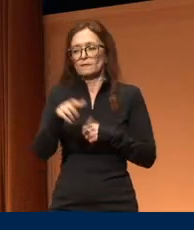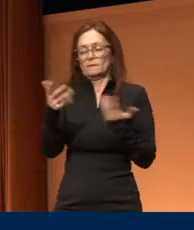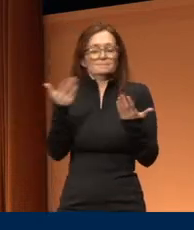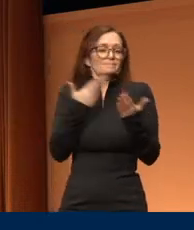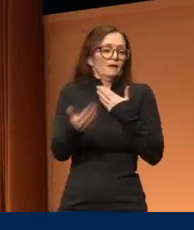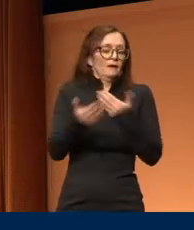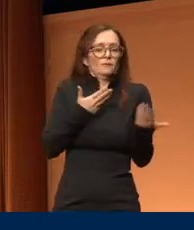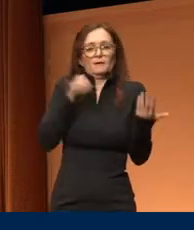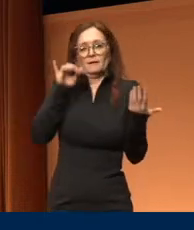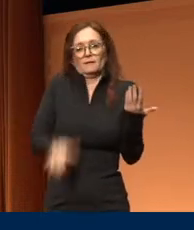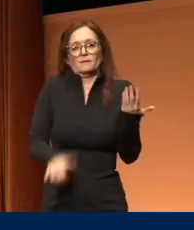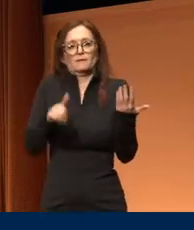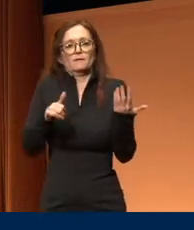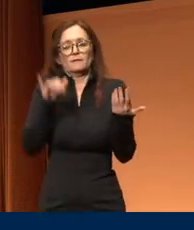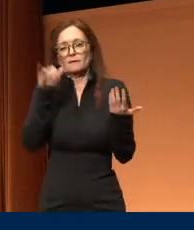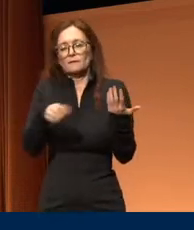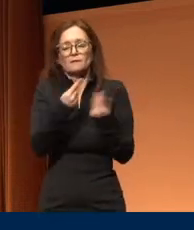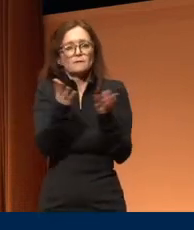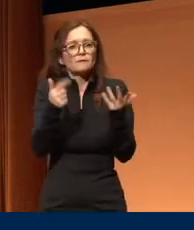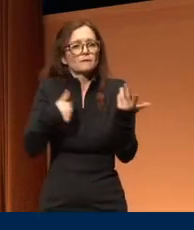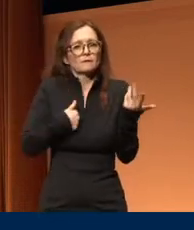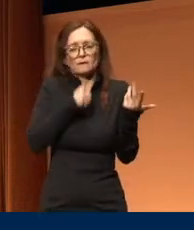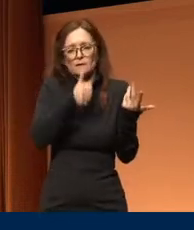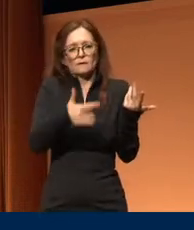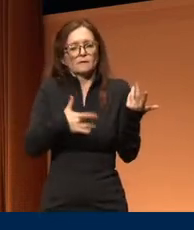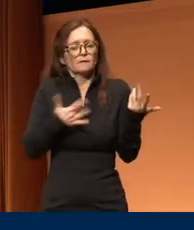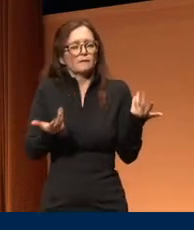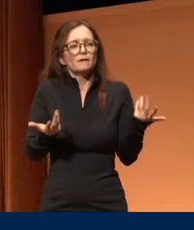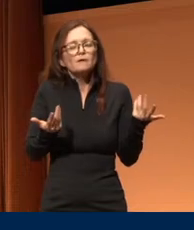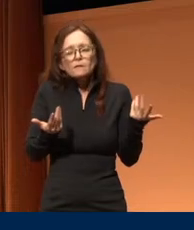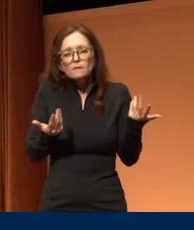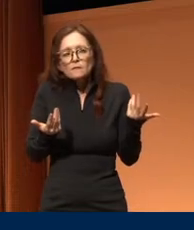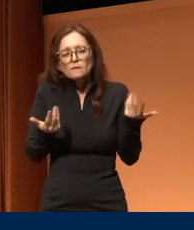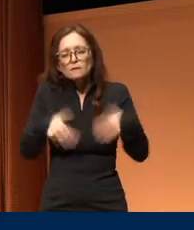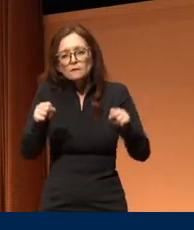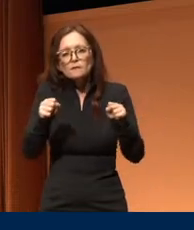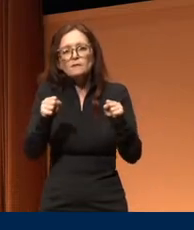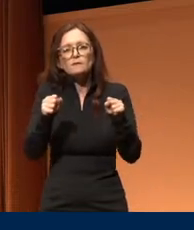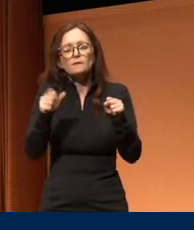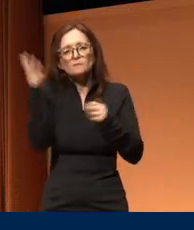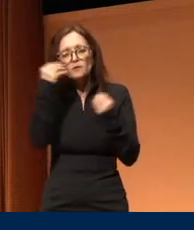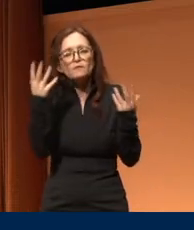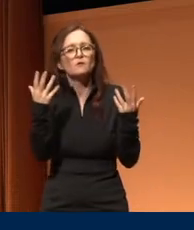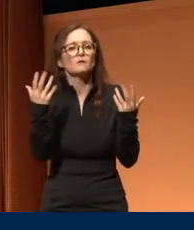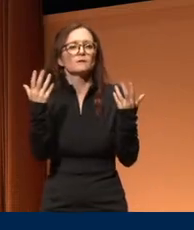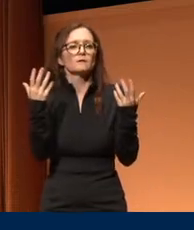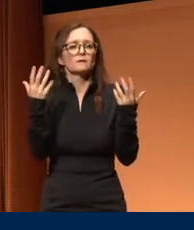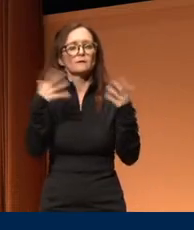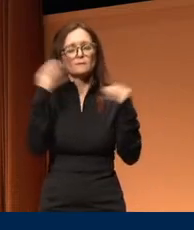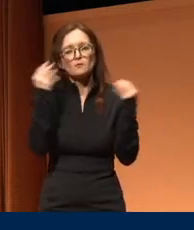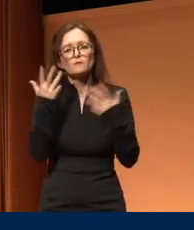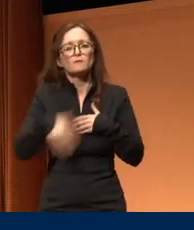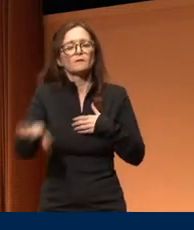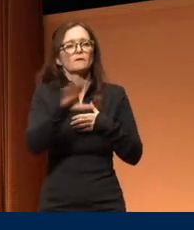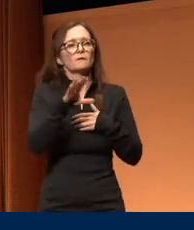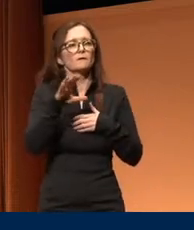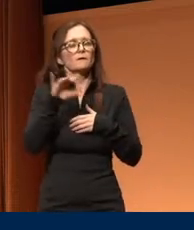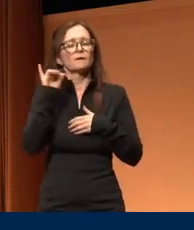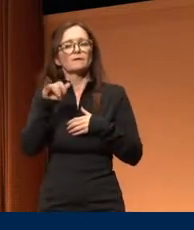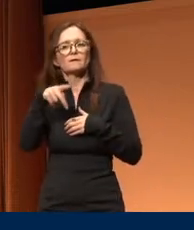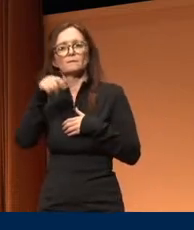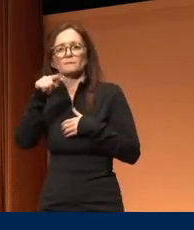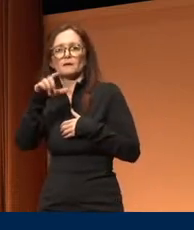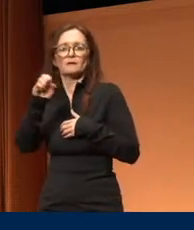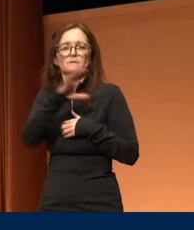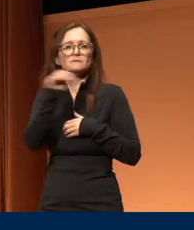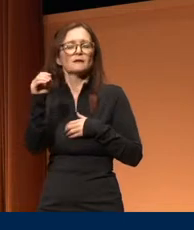to say, for a deliberative Democrat like myself, setting foot in this assembly, which took place in the beautiful brutalist building of the Jena Palace, the